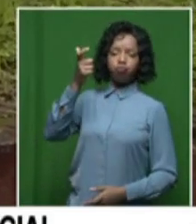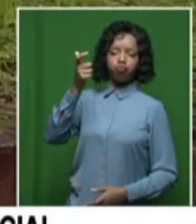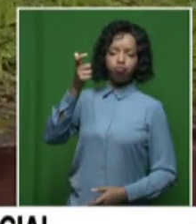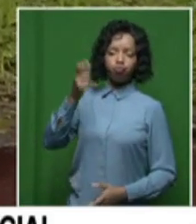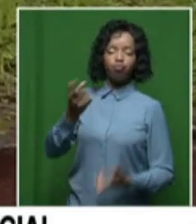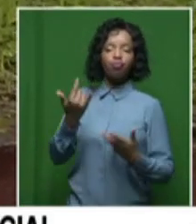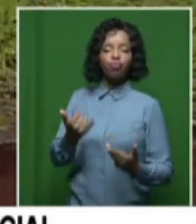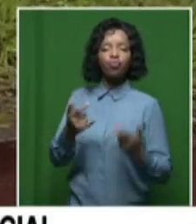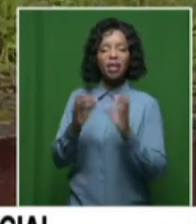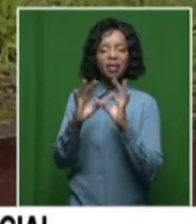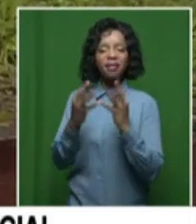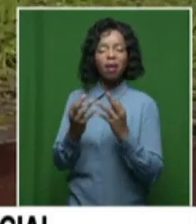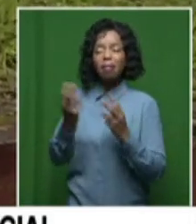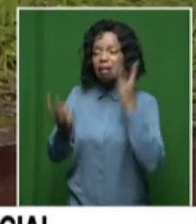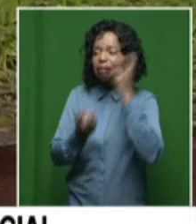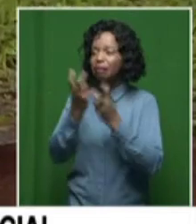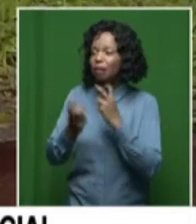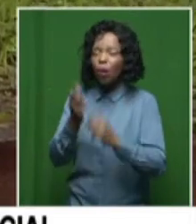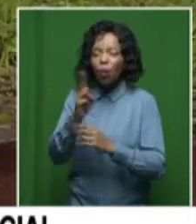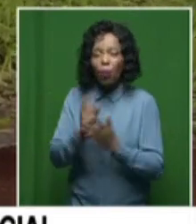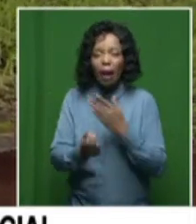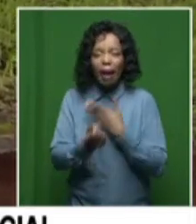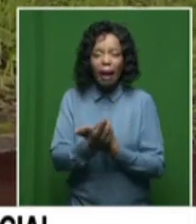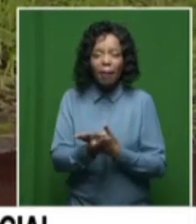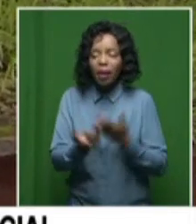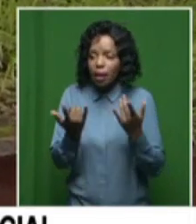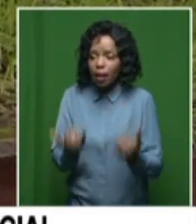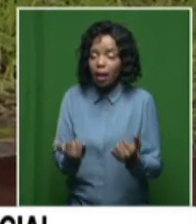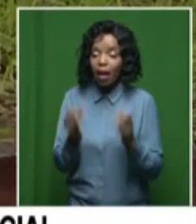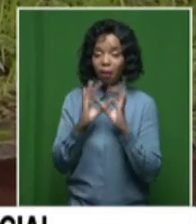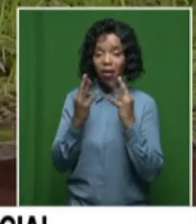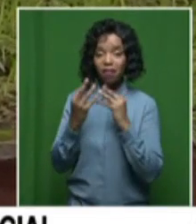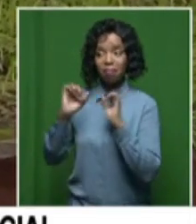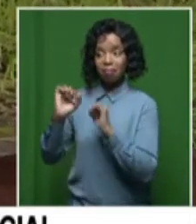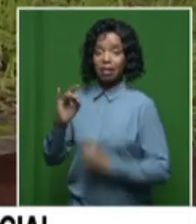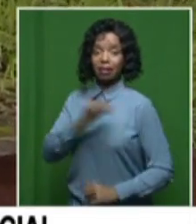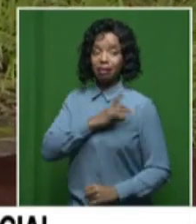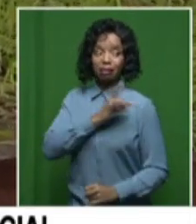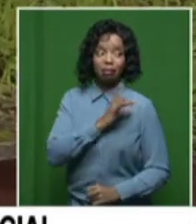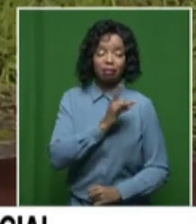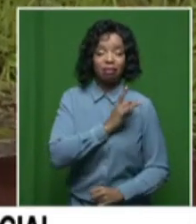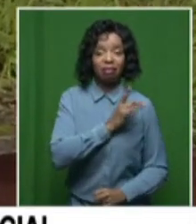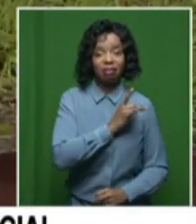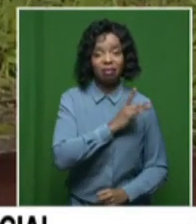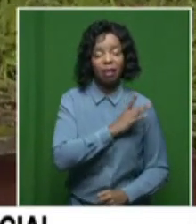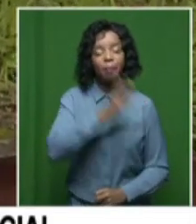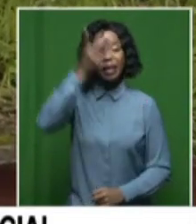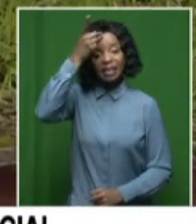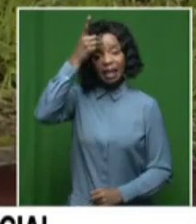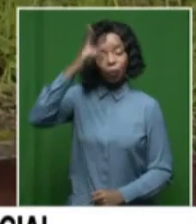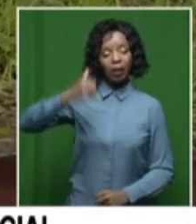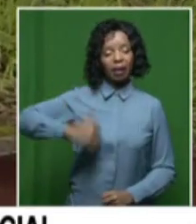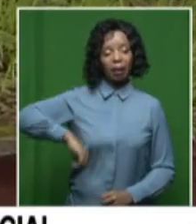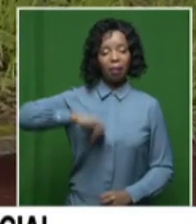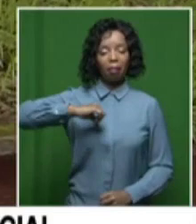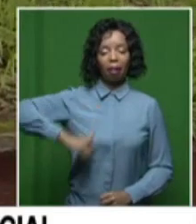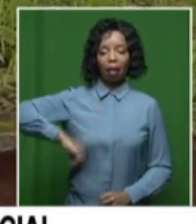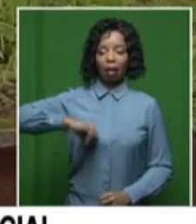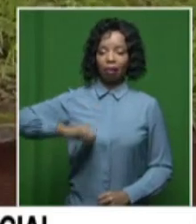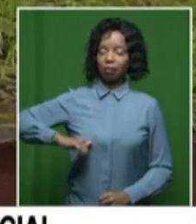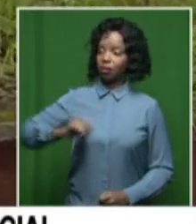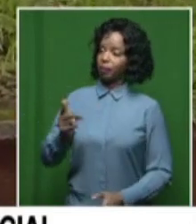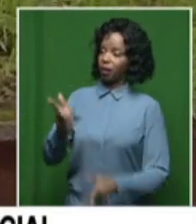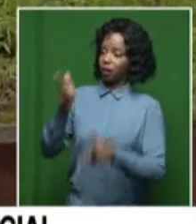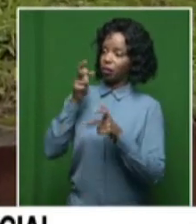themselves living in fear at this time. The eThekwini Municipality, of course, having condemned this